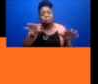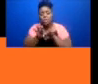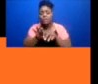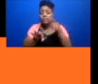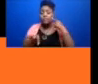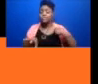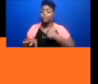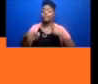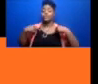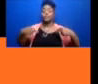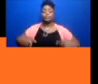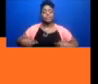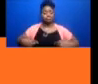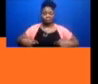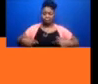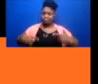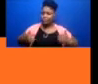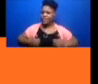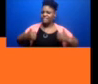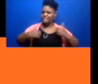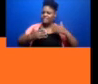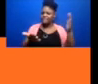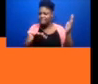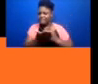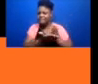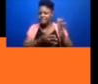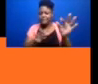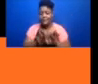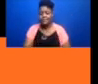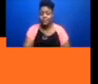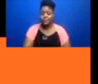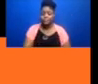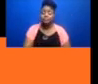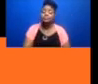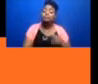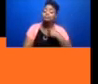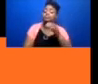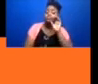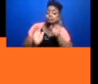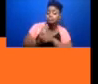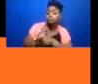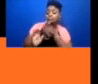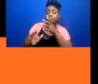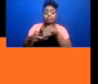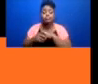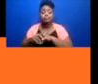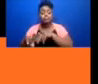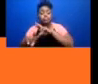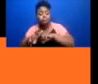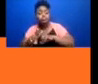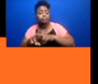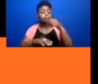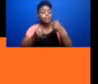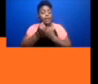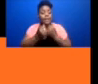By remaining attentive to people involved in hashtag activism, even those behind